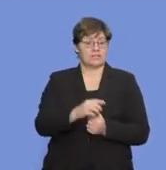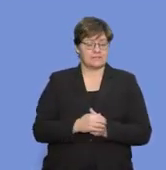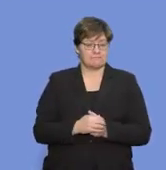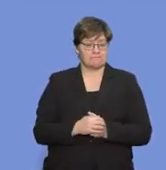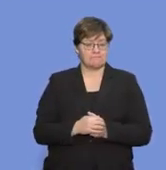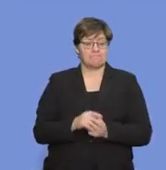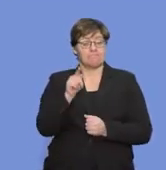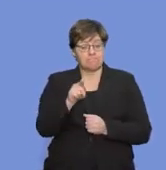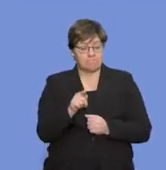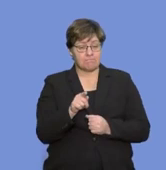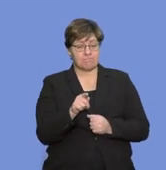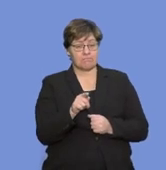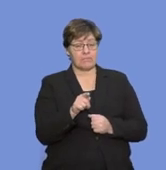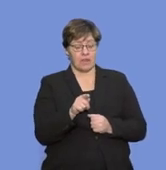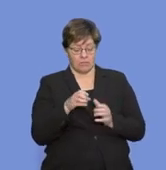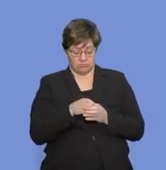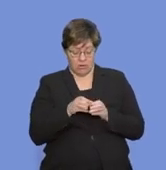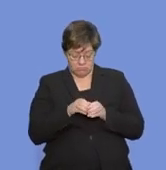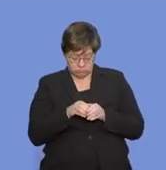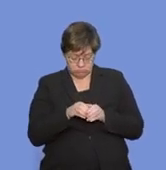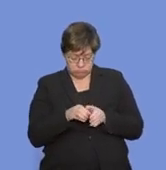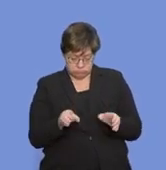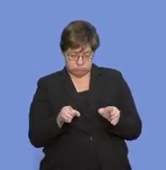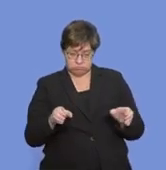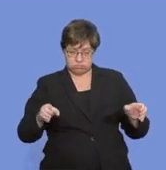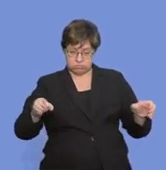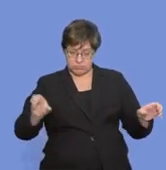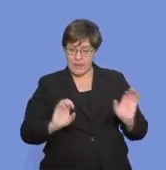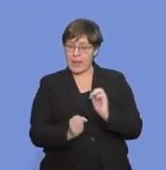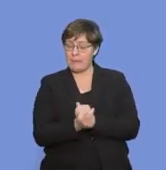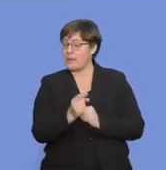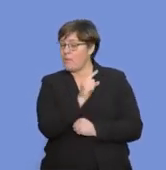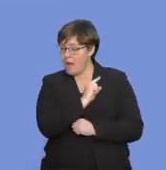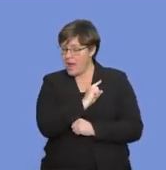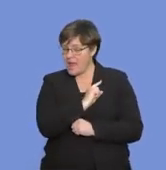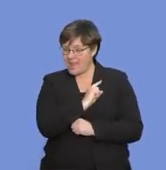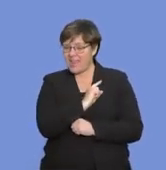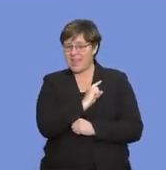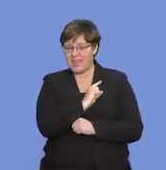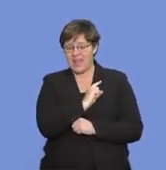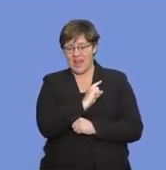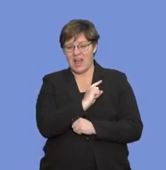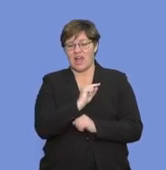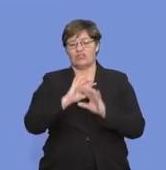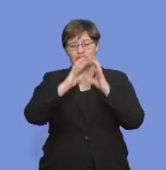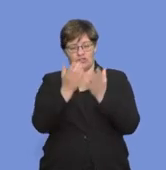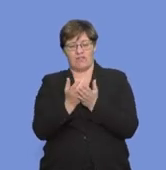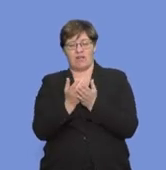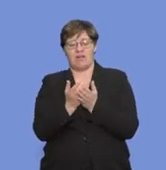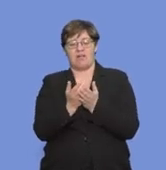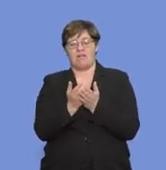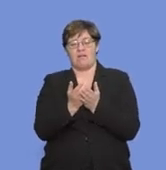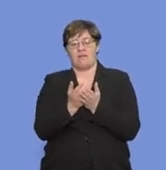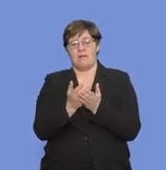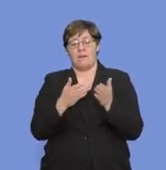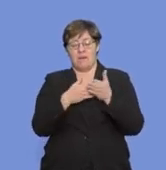indicate for us is that these species, or the speciation, has occurred due to some kind of geographical barrier. And in